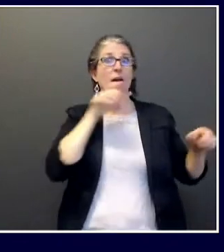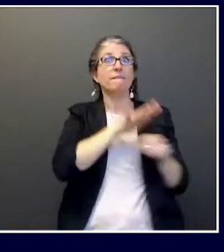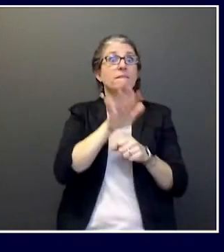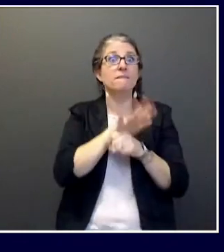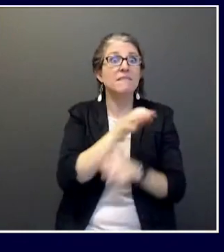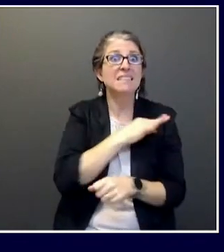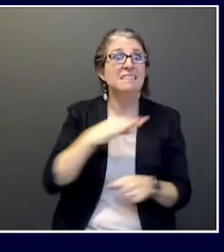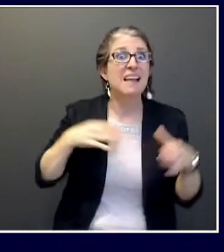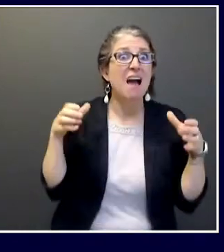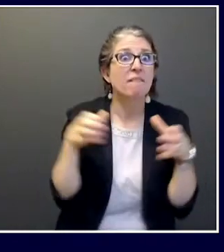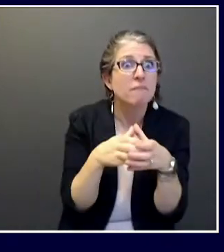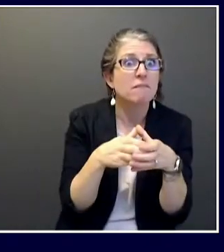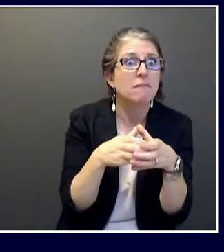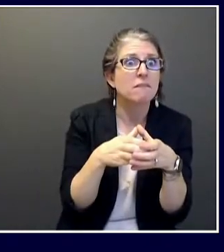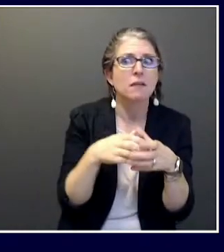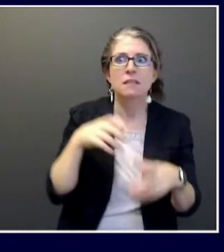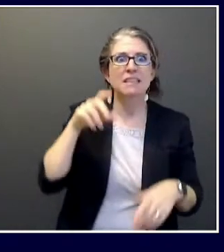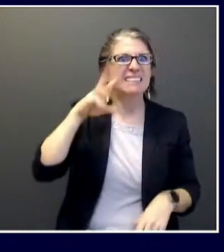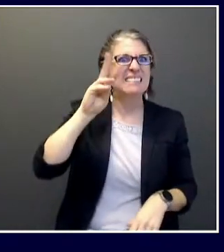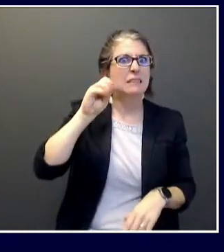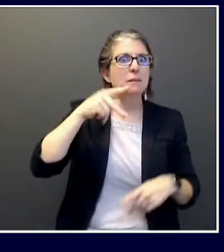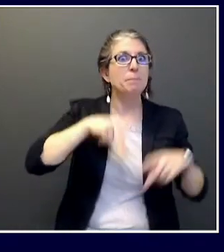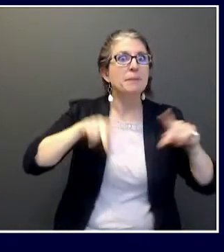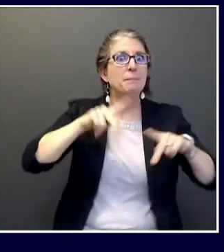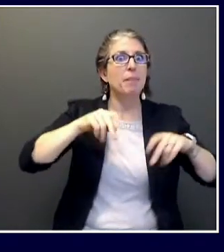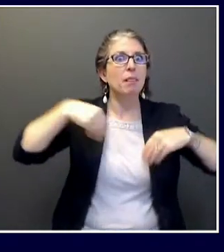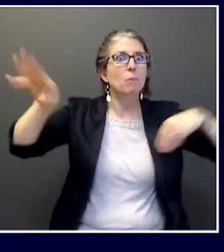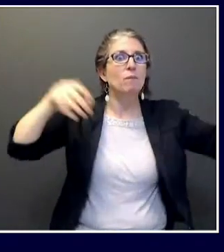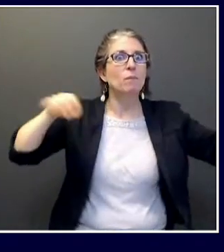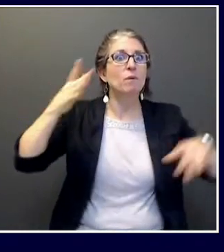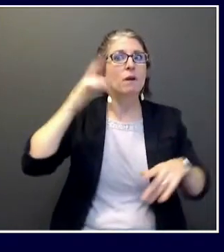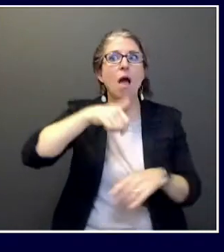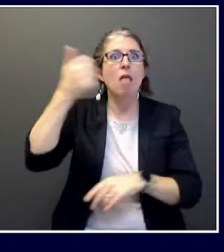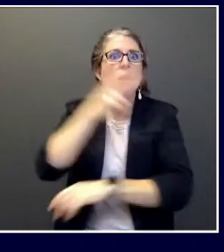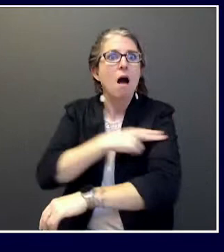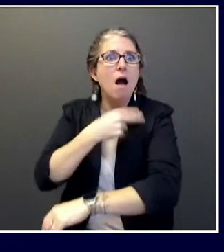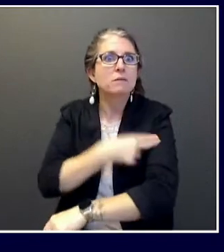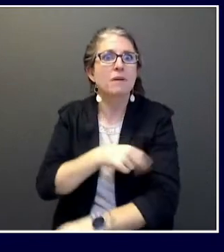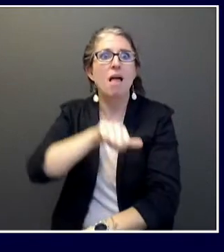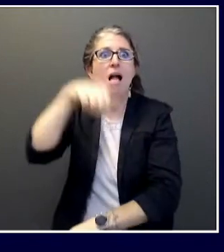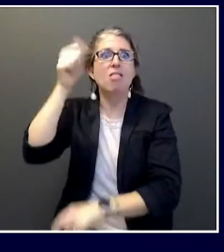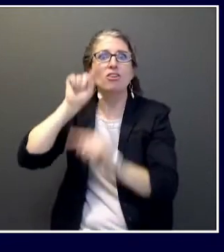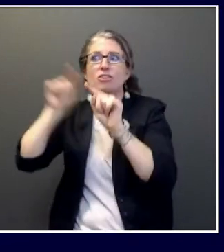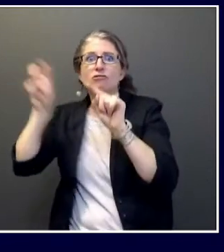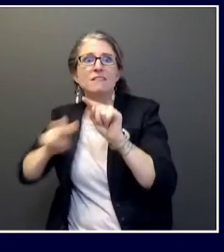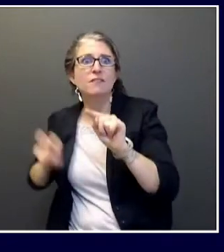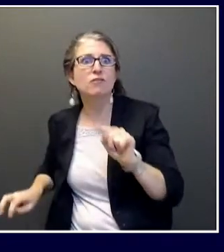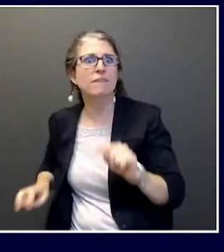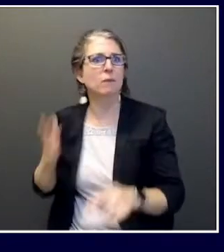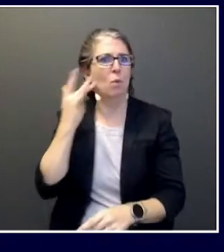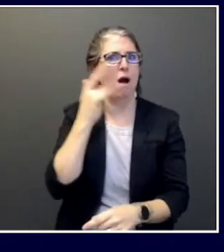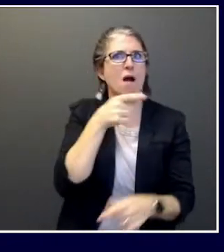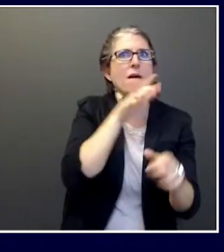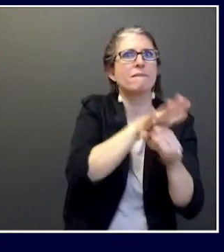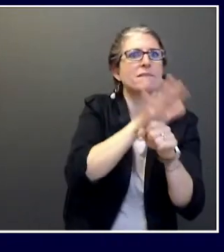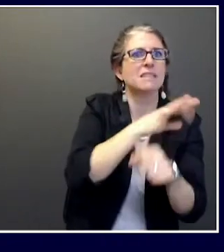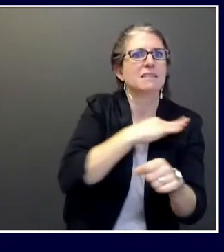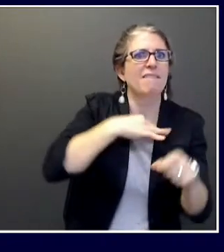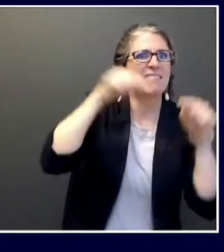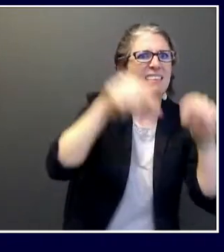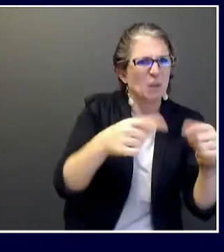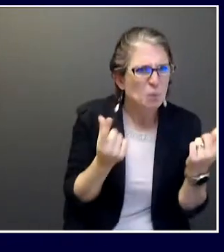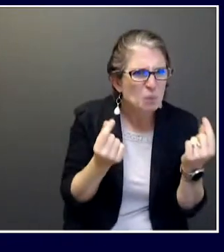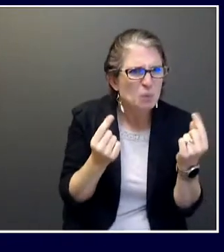guess just your feelings about the landscape that the state's currently in. Sure. I do want to begin with the fact that we have